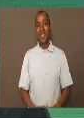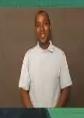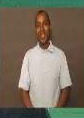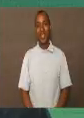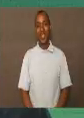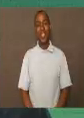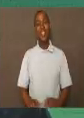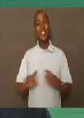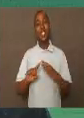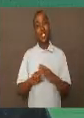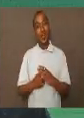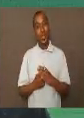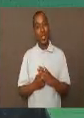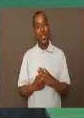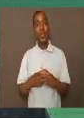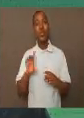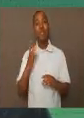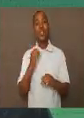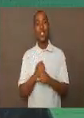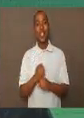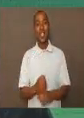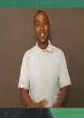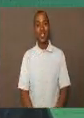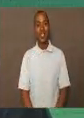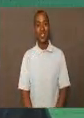Let us begin with an activity.